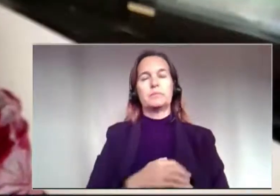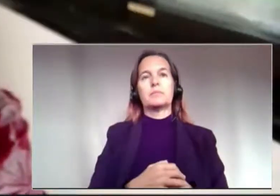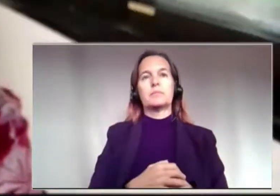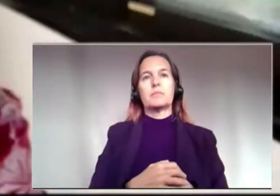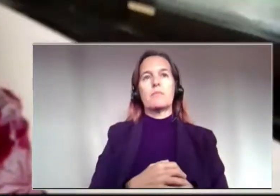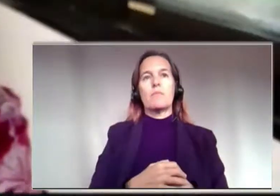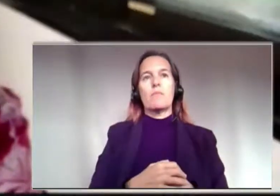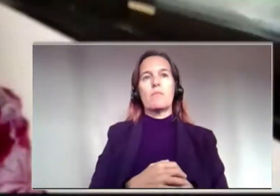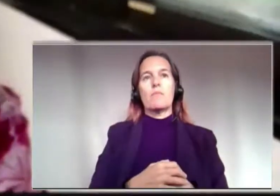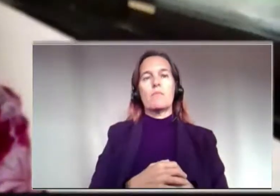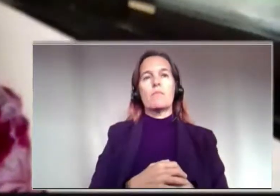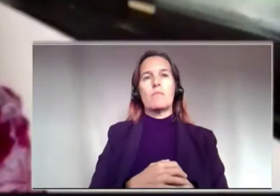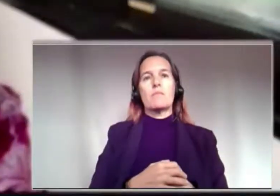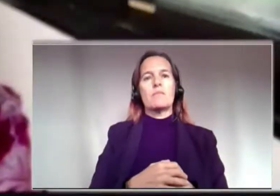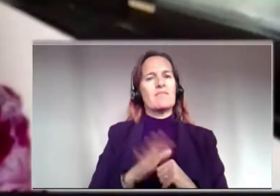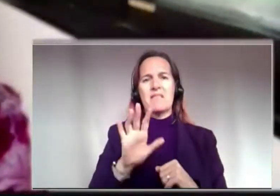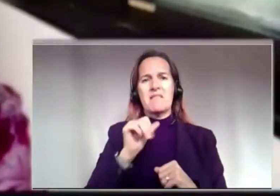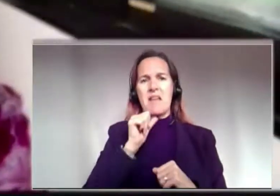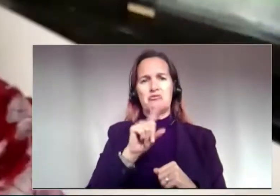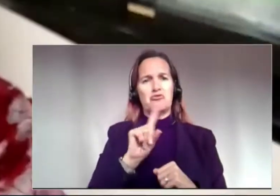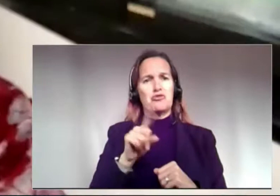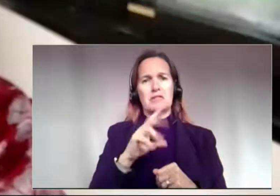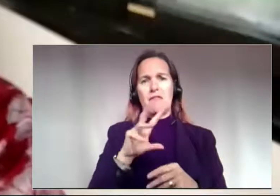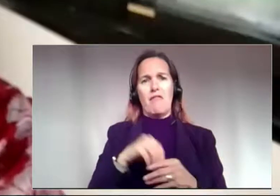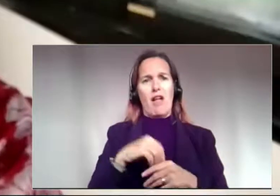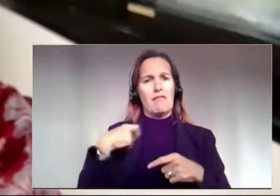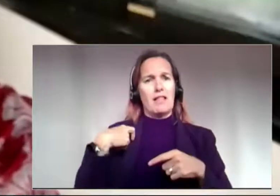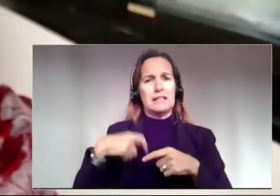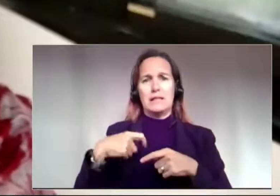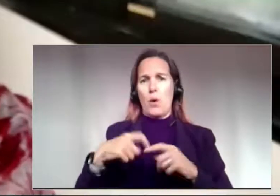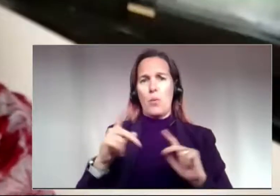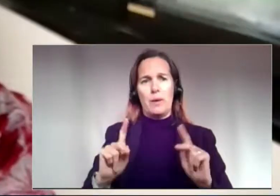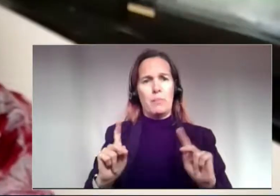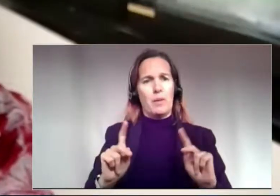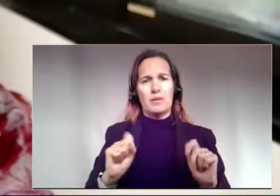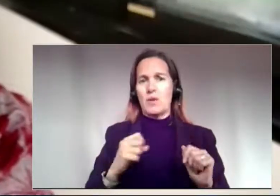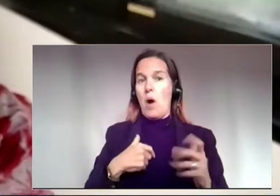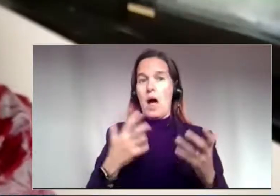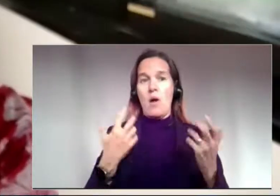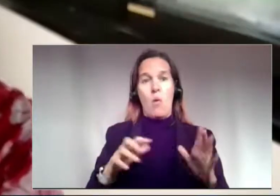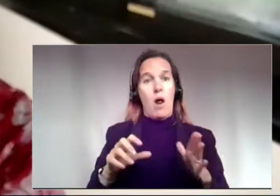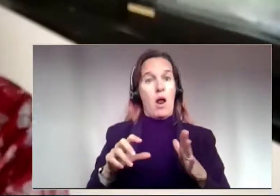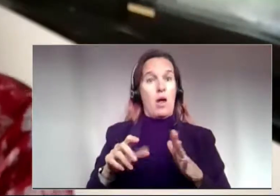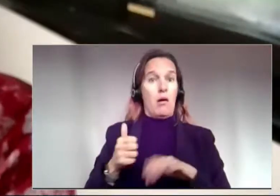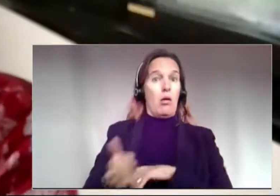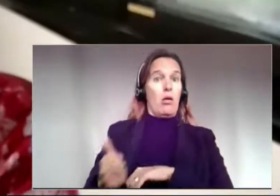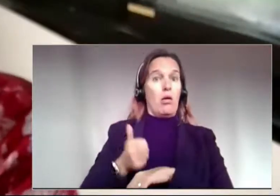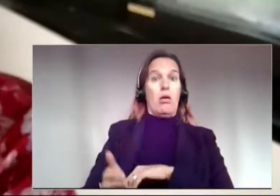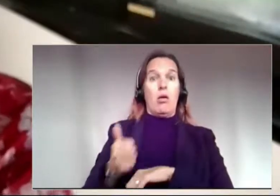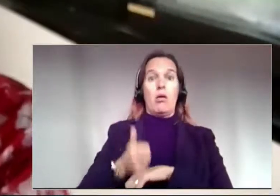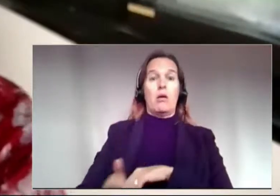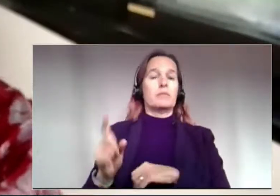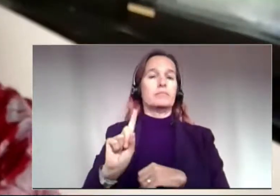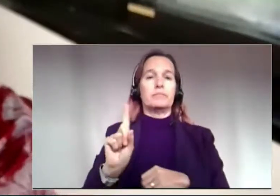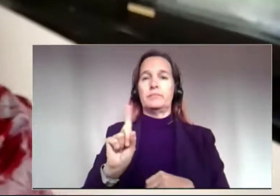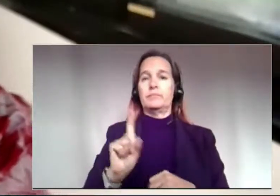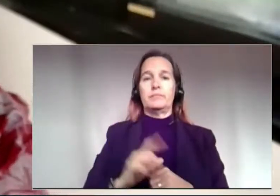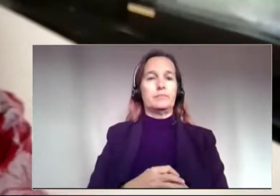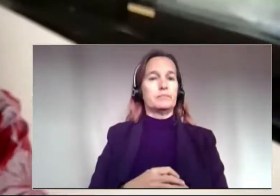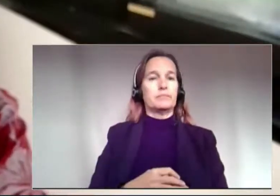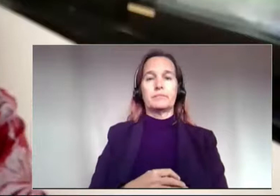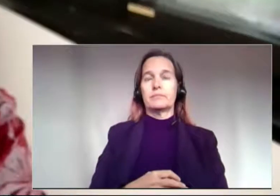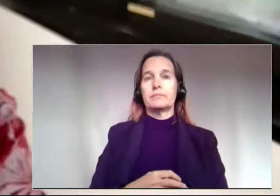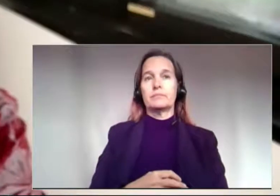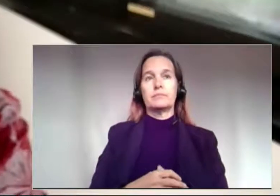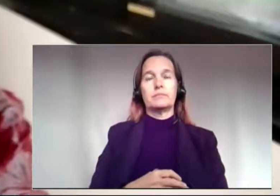just involve Latinx people. So we certainly don't want to get into that. There are reasons why